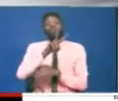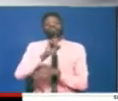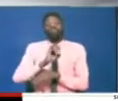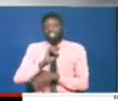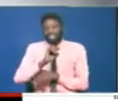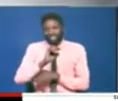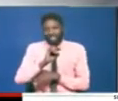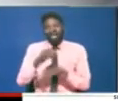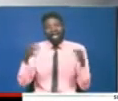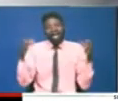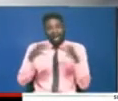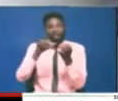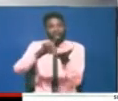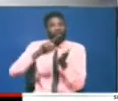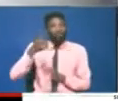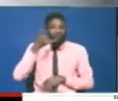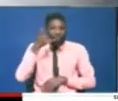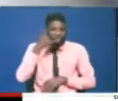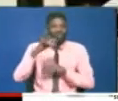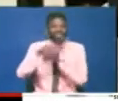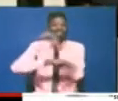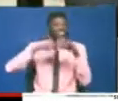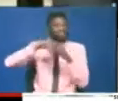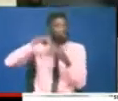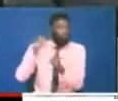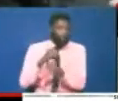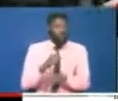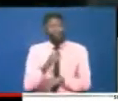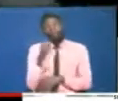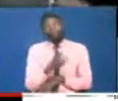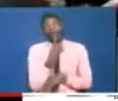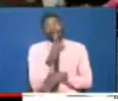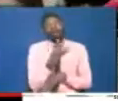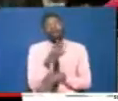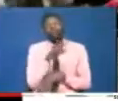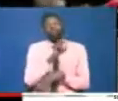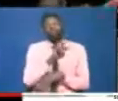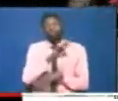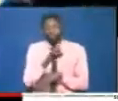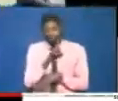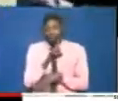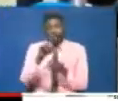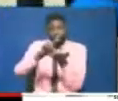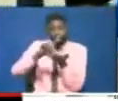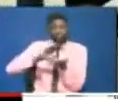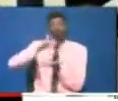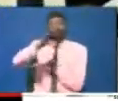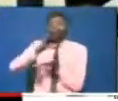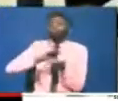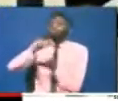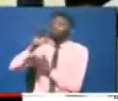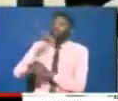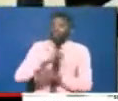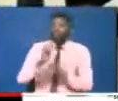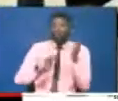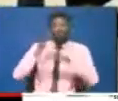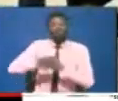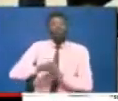operating in the country. As of April 2021, the lenders were disbursing over $2 billion per month in